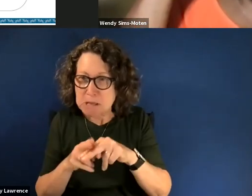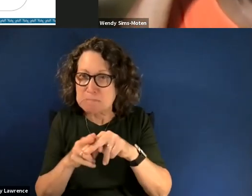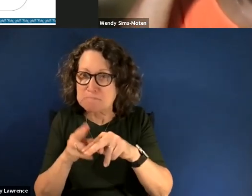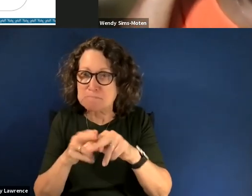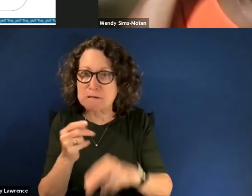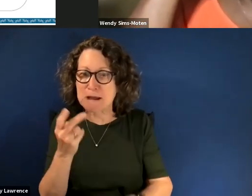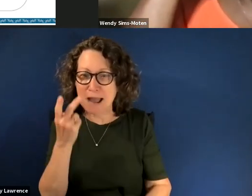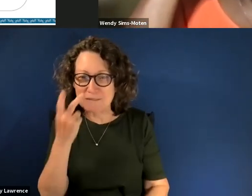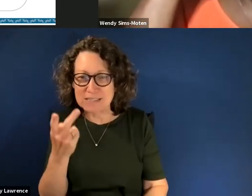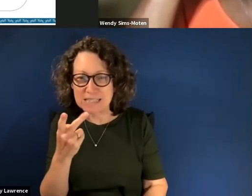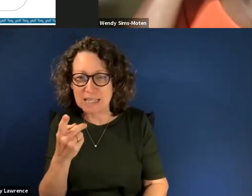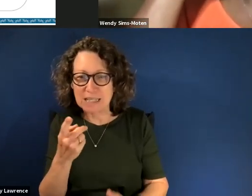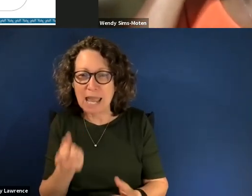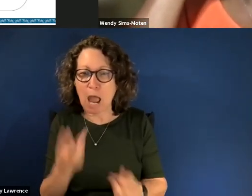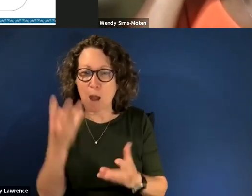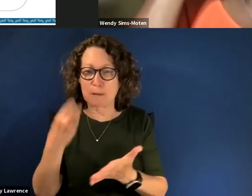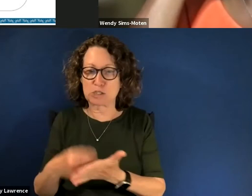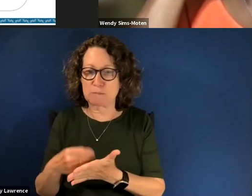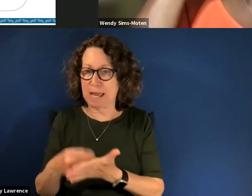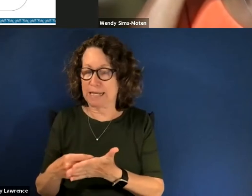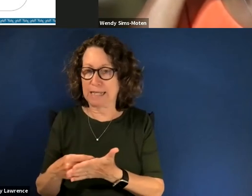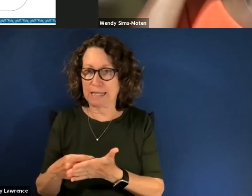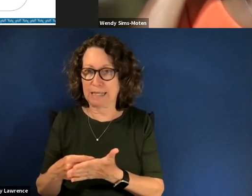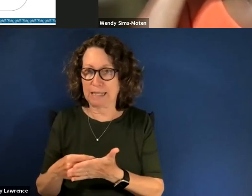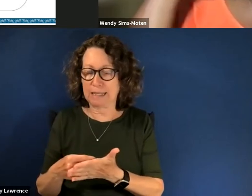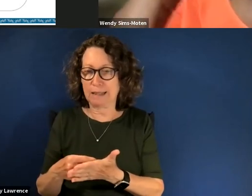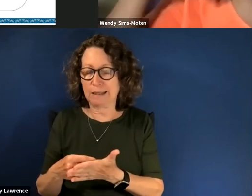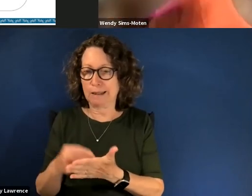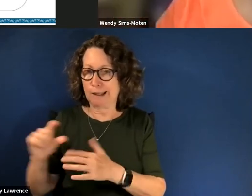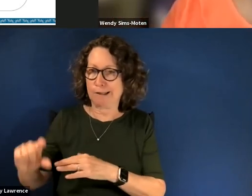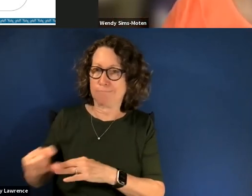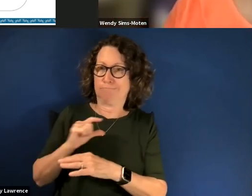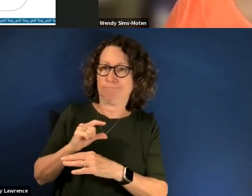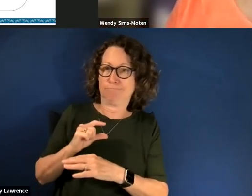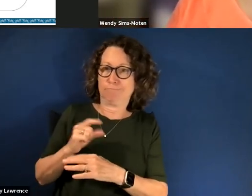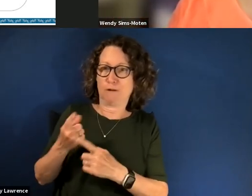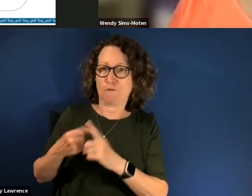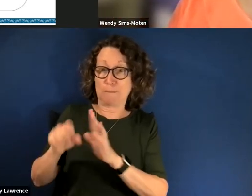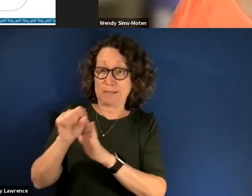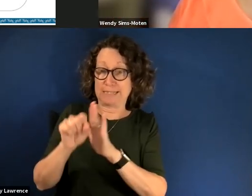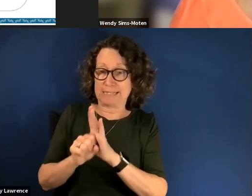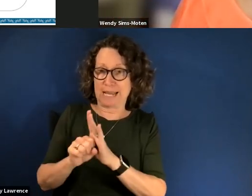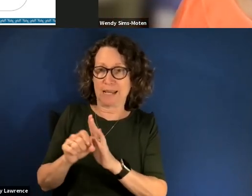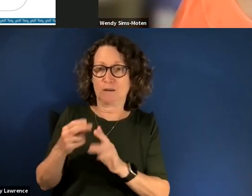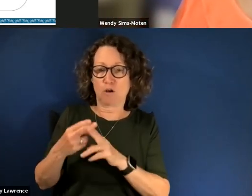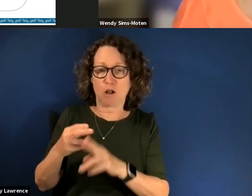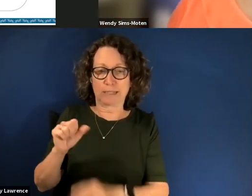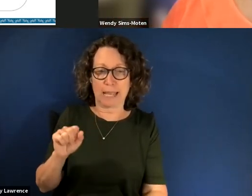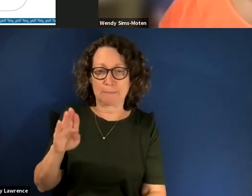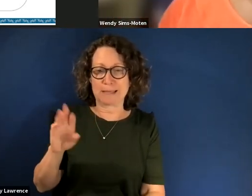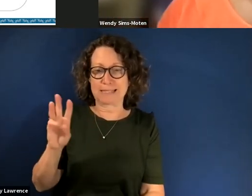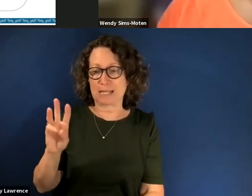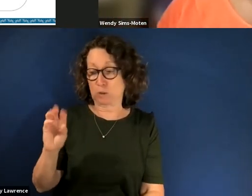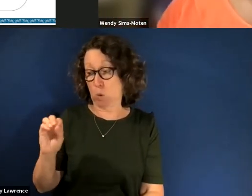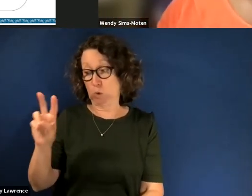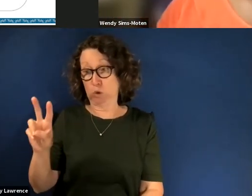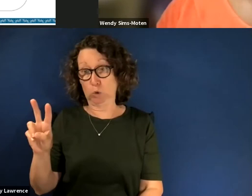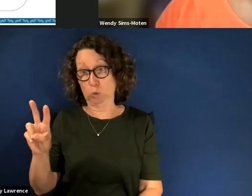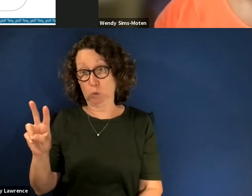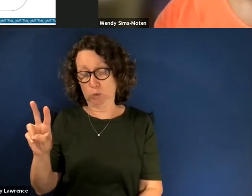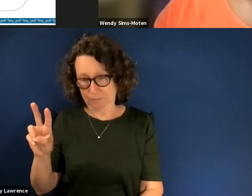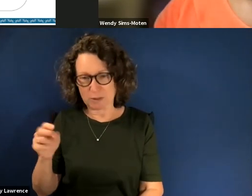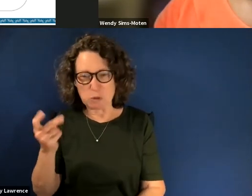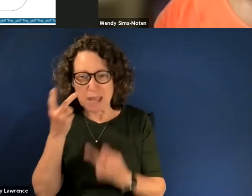I've shown how much money, the money that's comes from the state is called AB602 funding. And you can